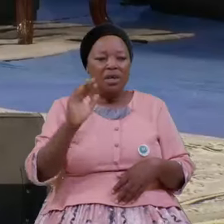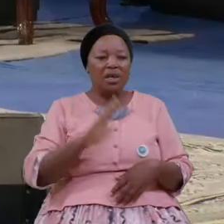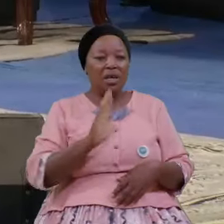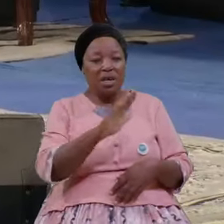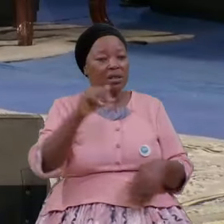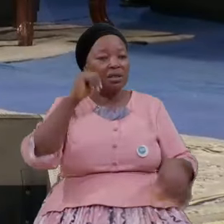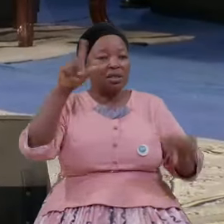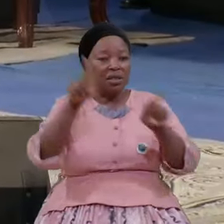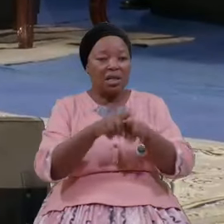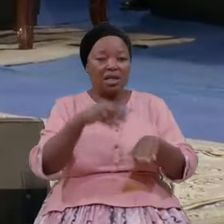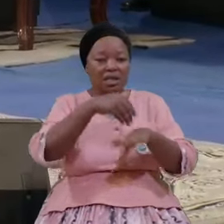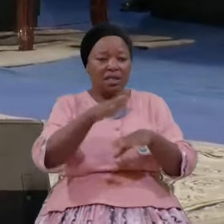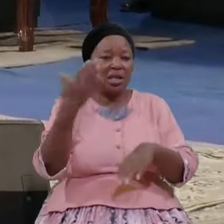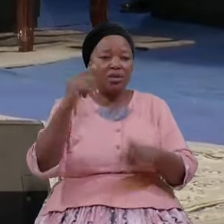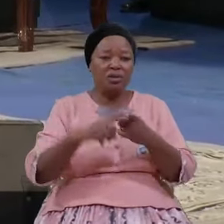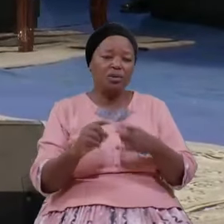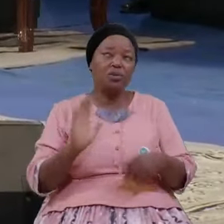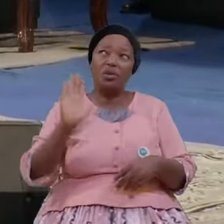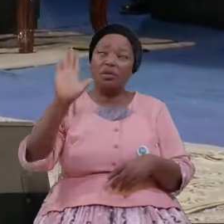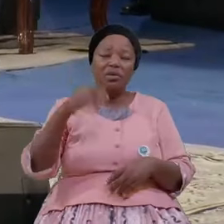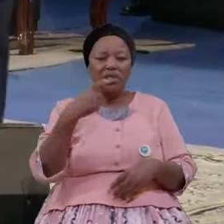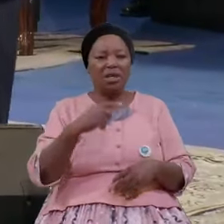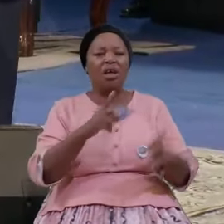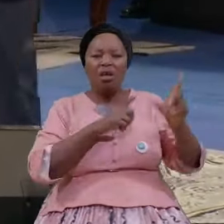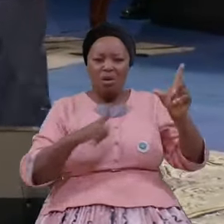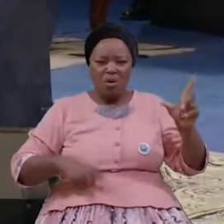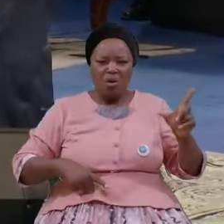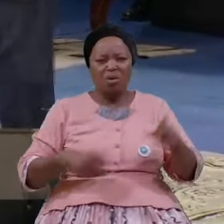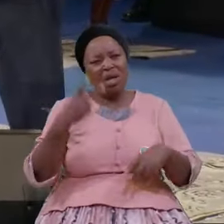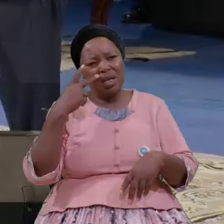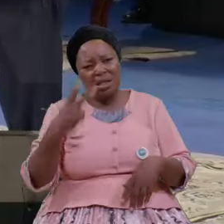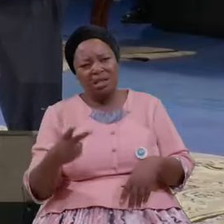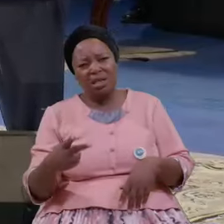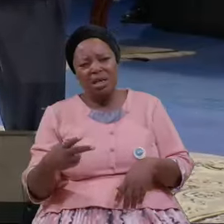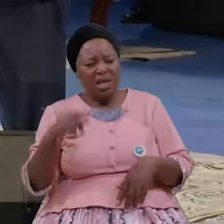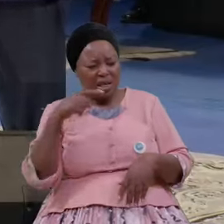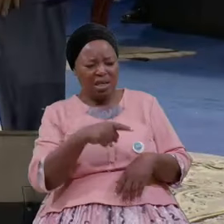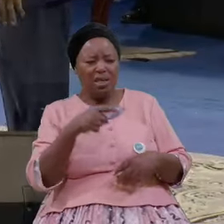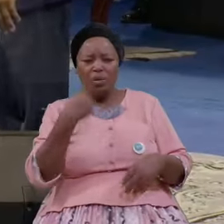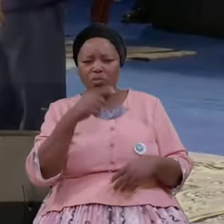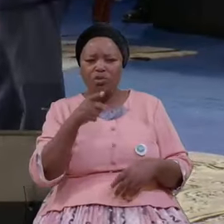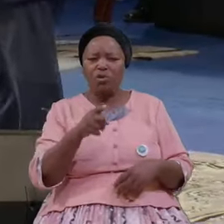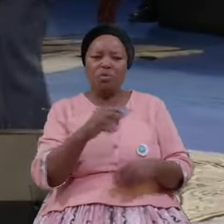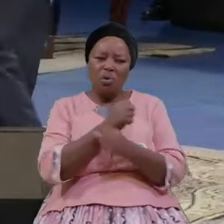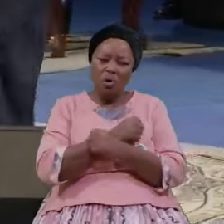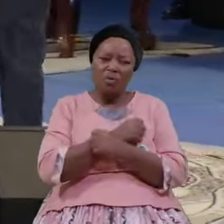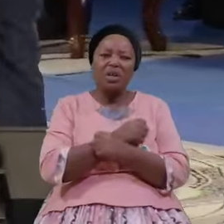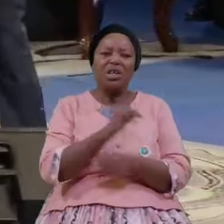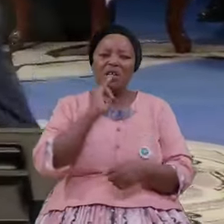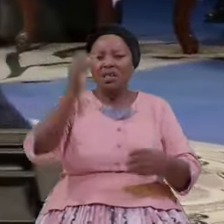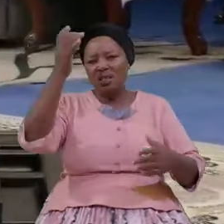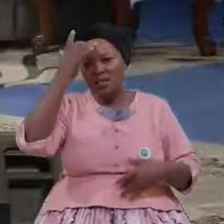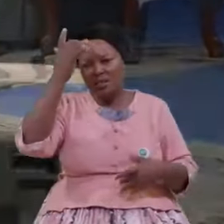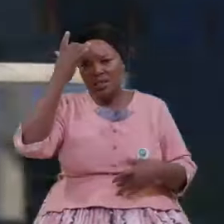him, saying, Lord, behold, he whom thou lovest is sick. And